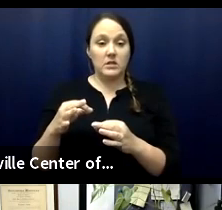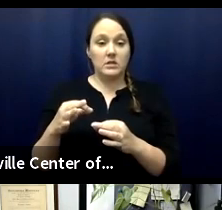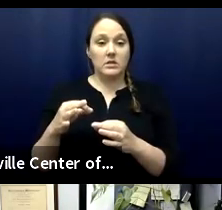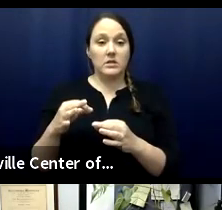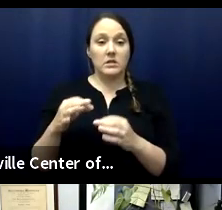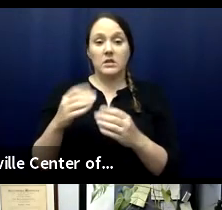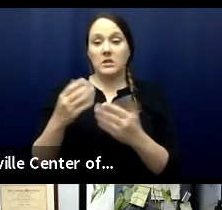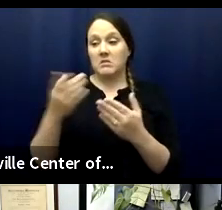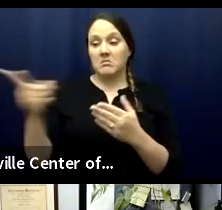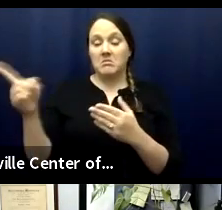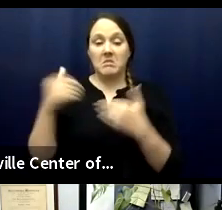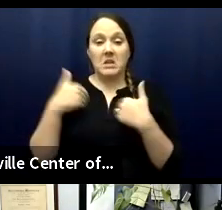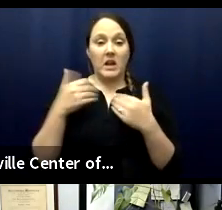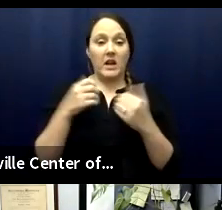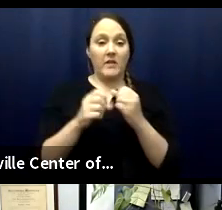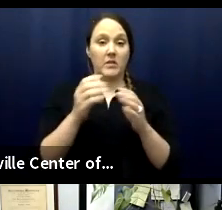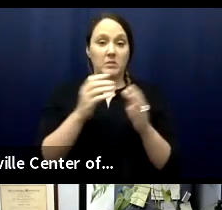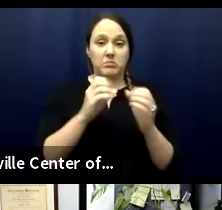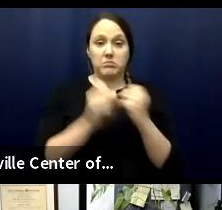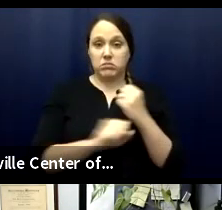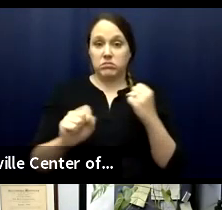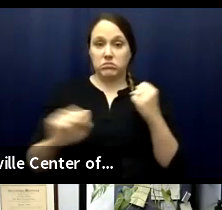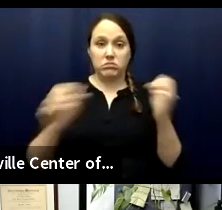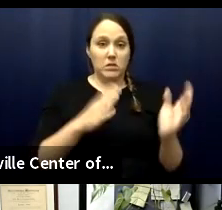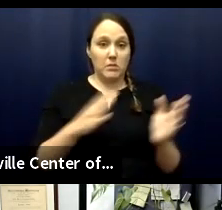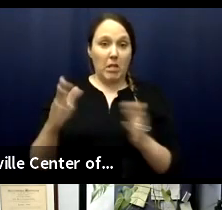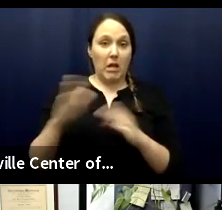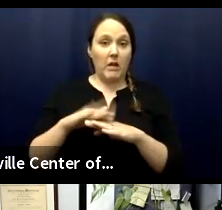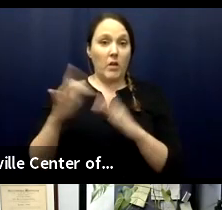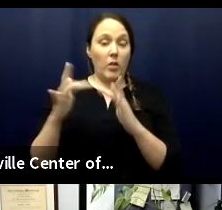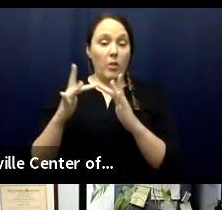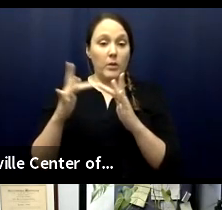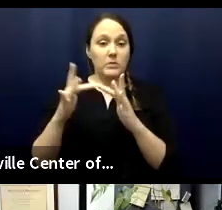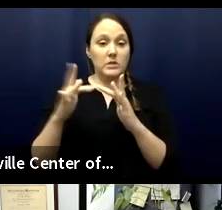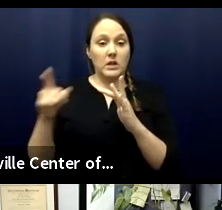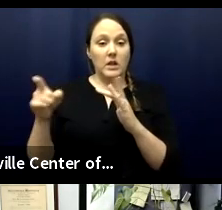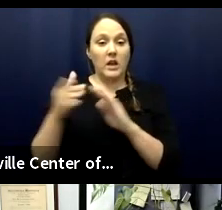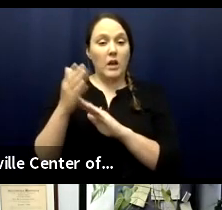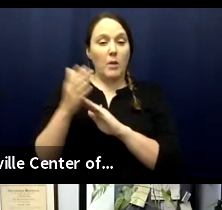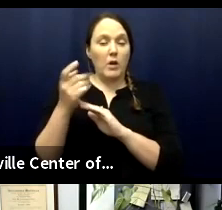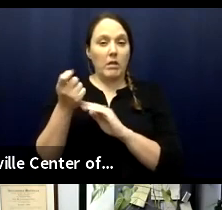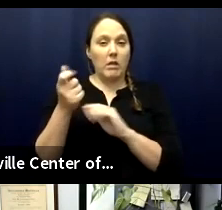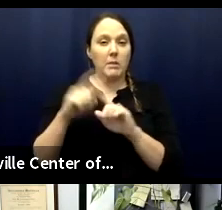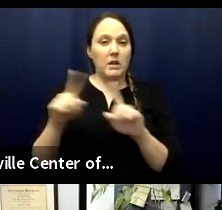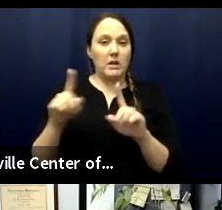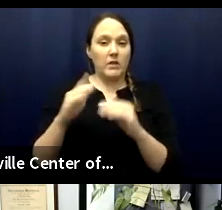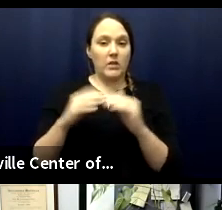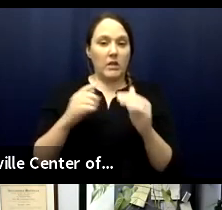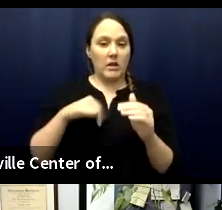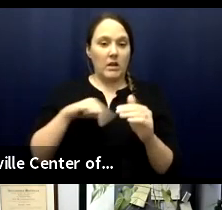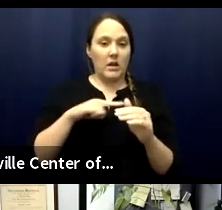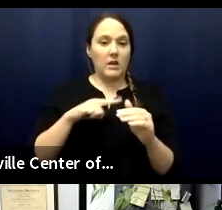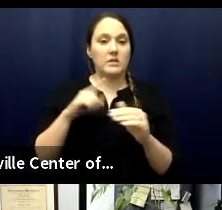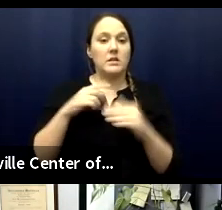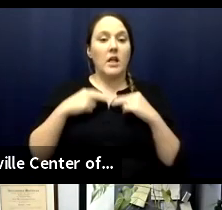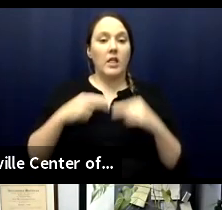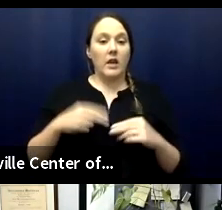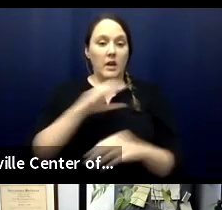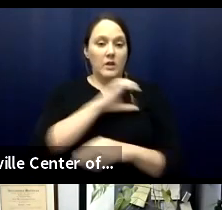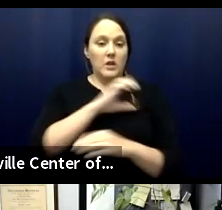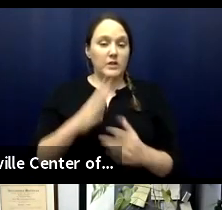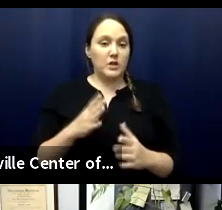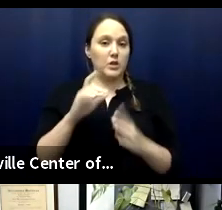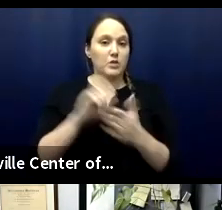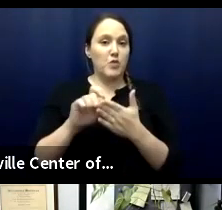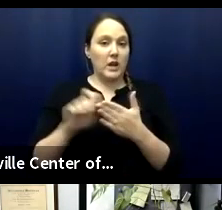extensive plan on their website with, they're operating slightly different than we are, in that the health officer is writing the